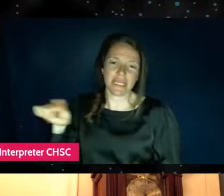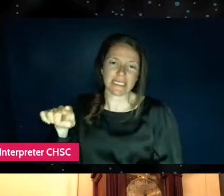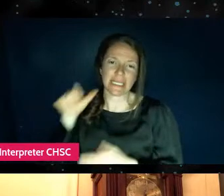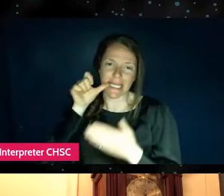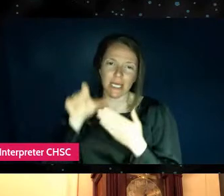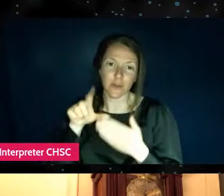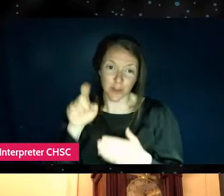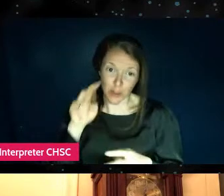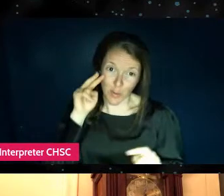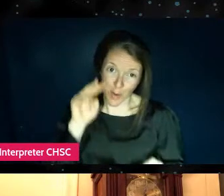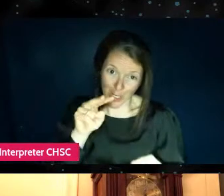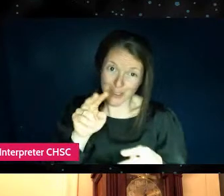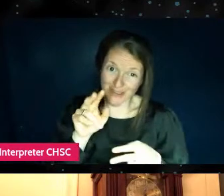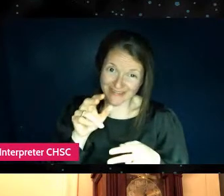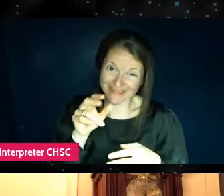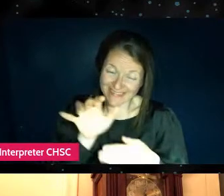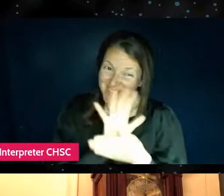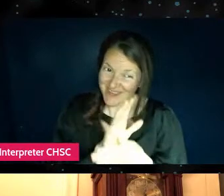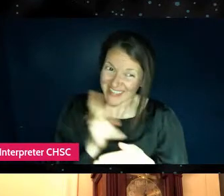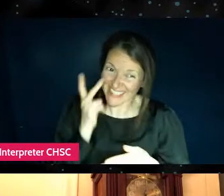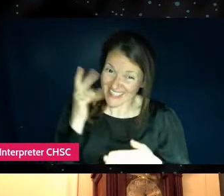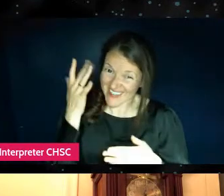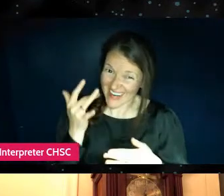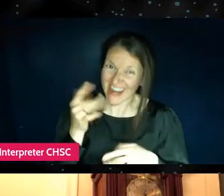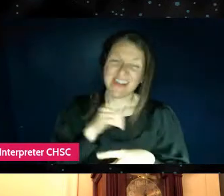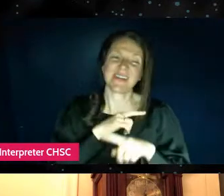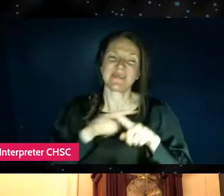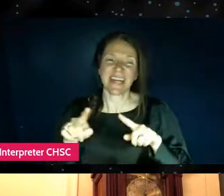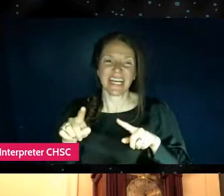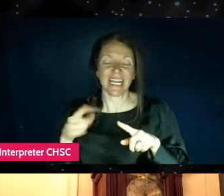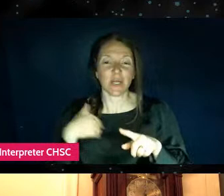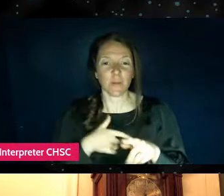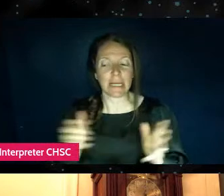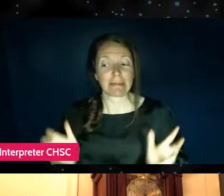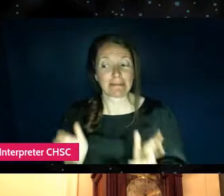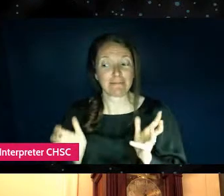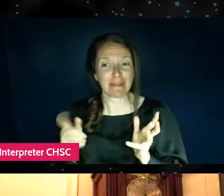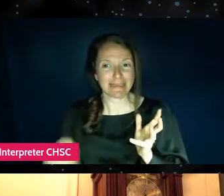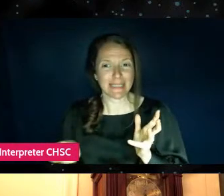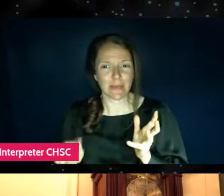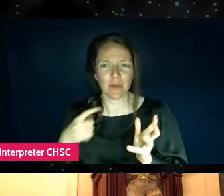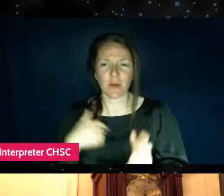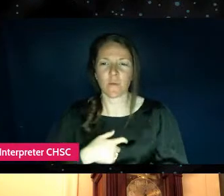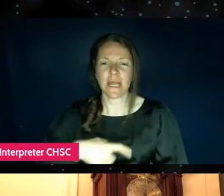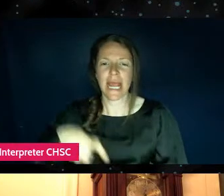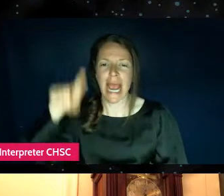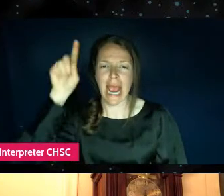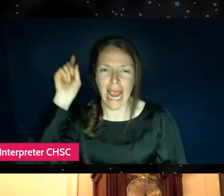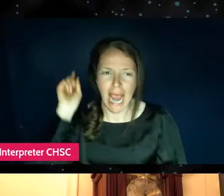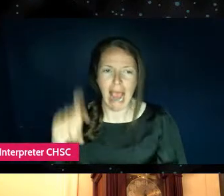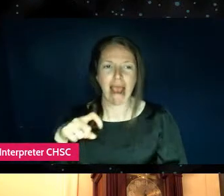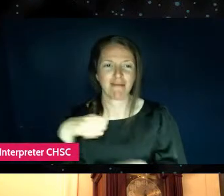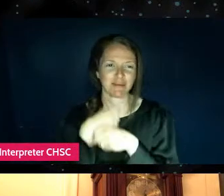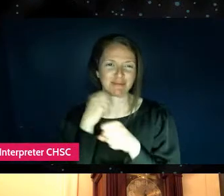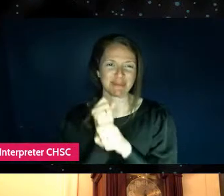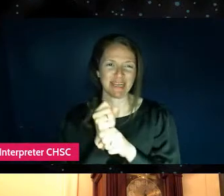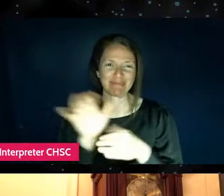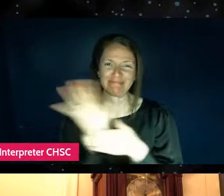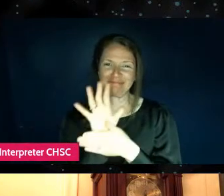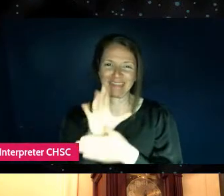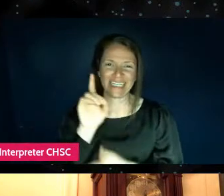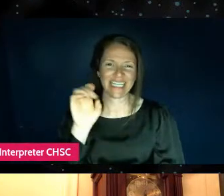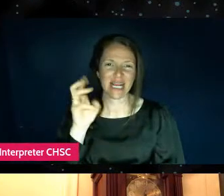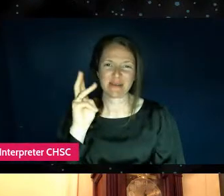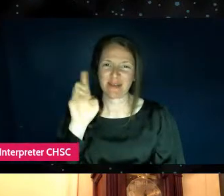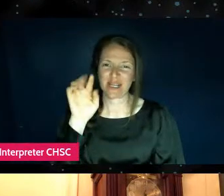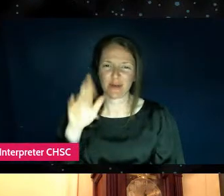watch the movie to find out why. And we convinced him that we have to do a documentary. You know, we